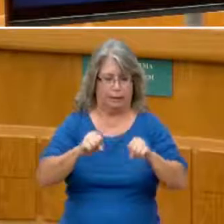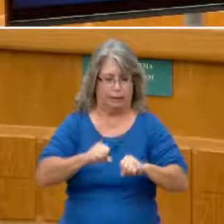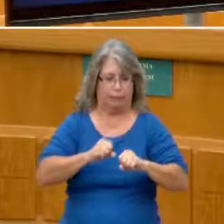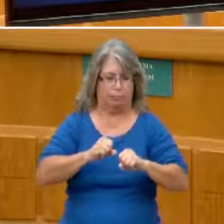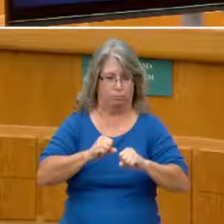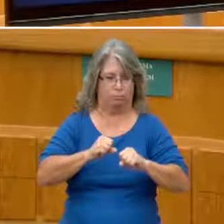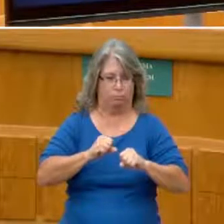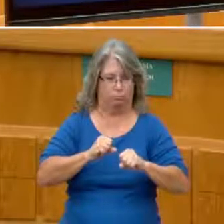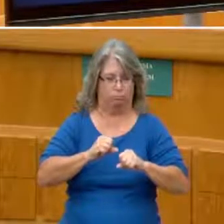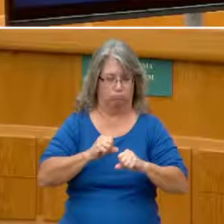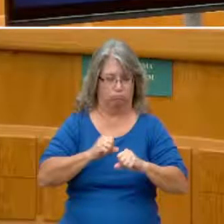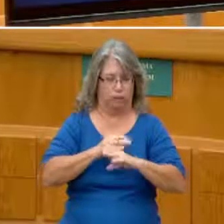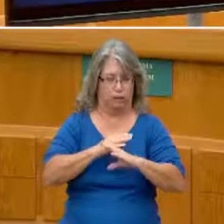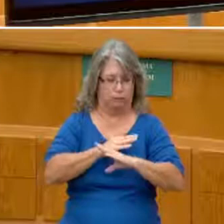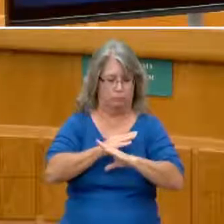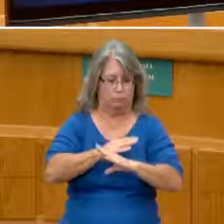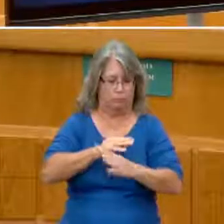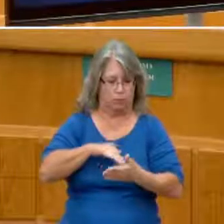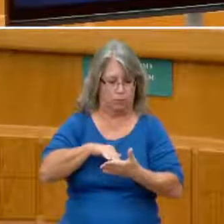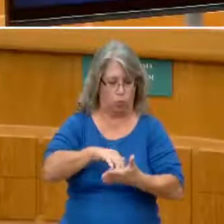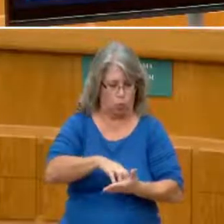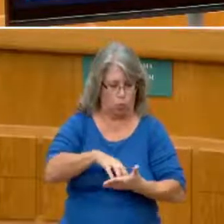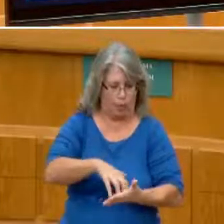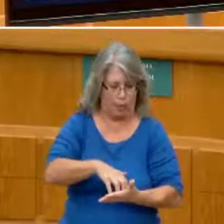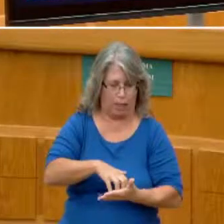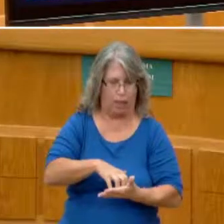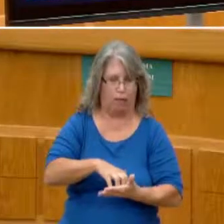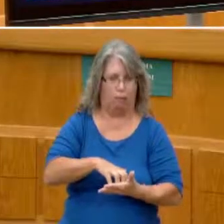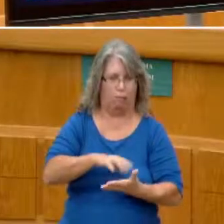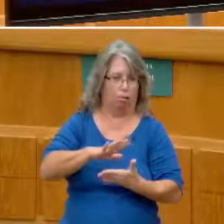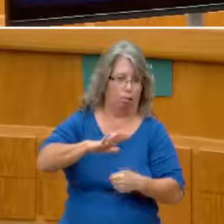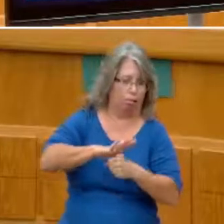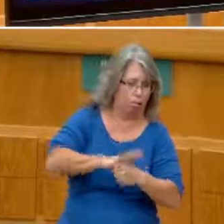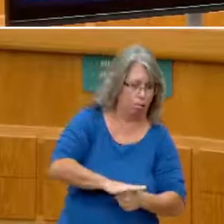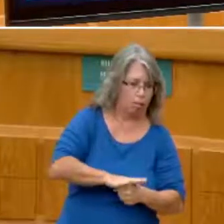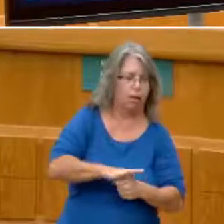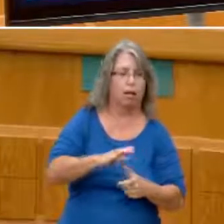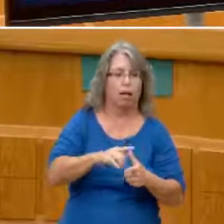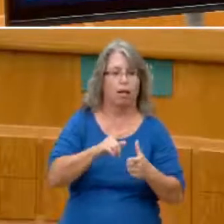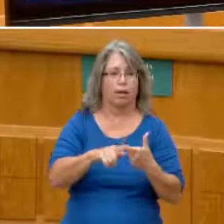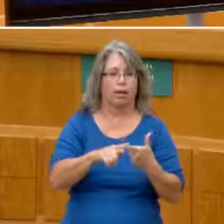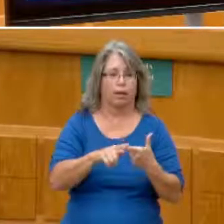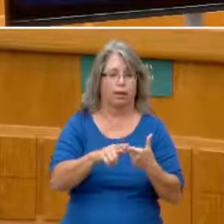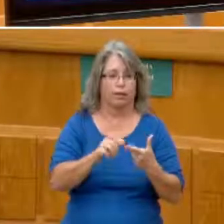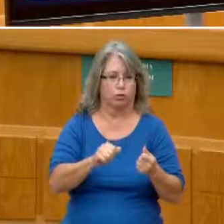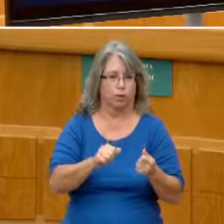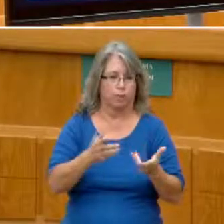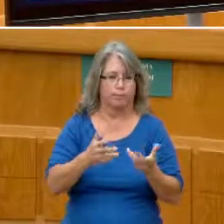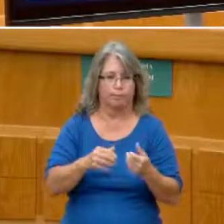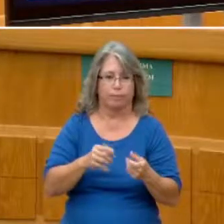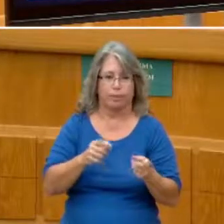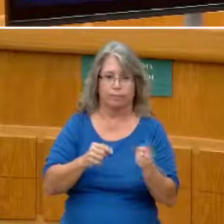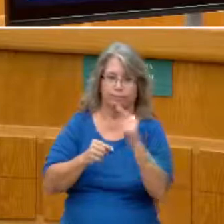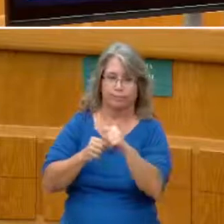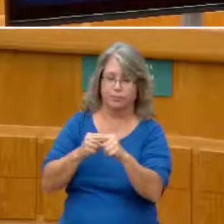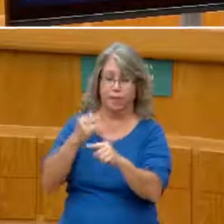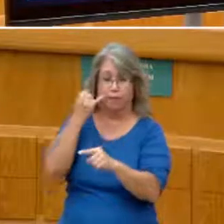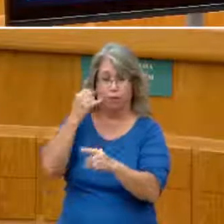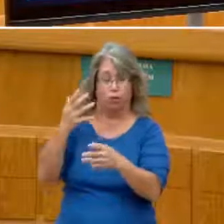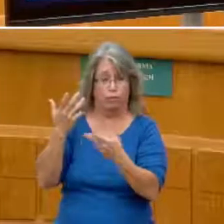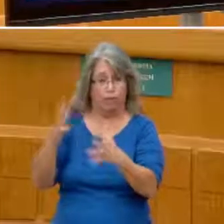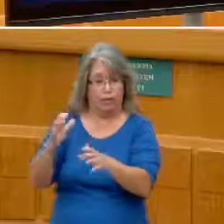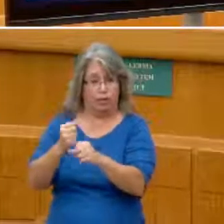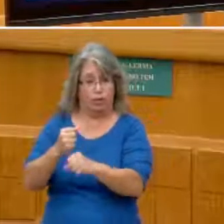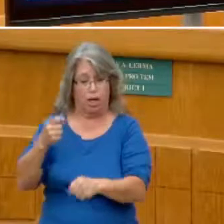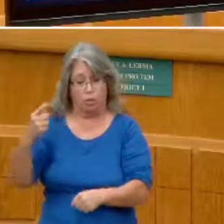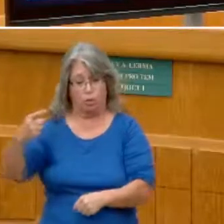So if we could go back to the slide with the, there you go, so thank you. So if you received your dose one and dose